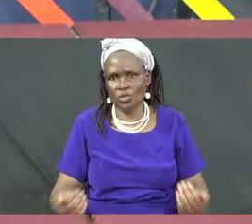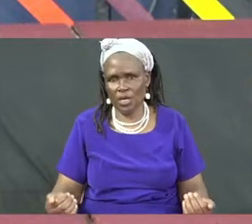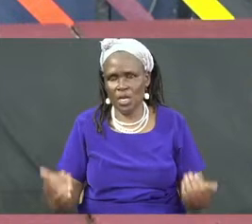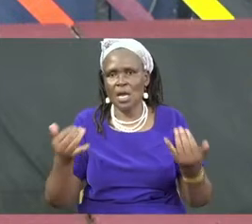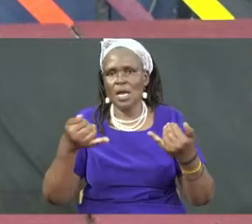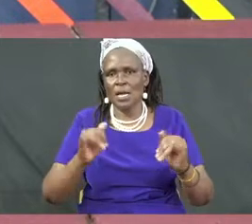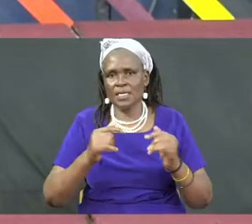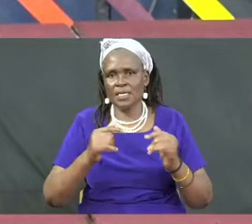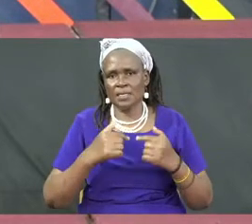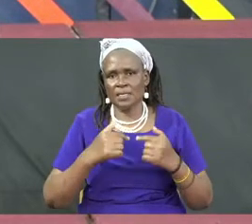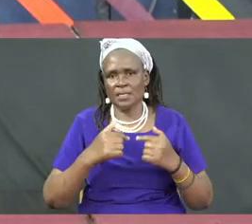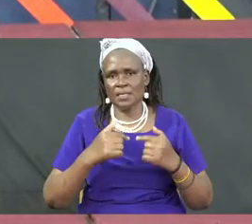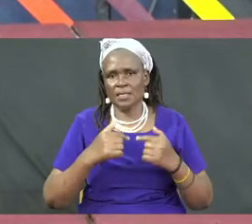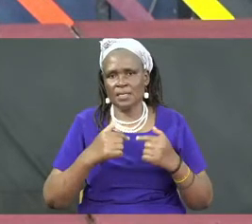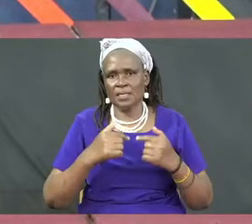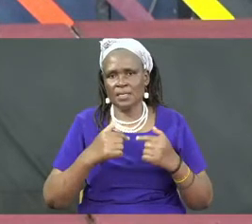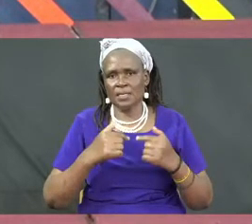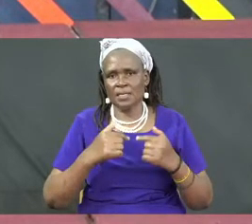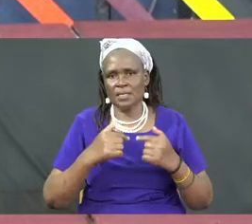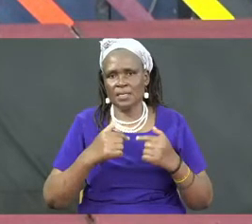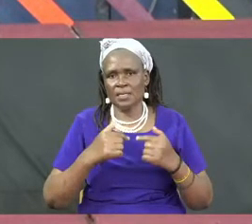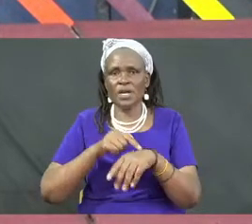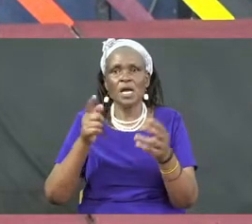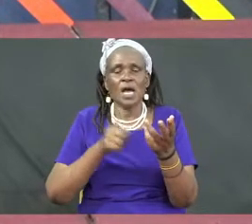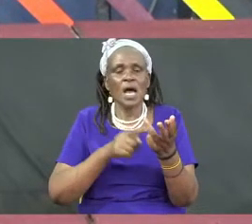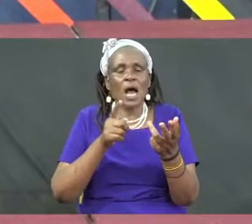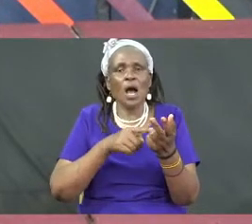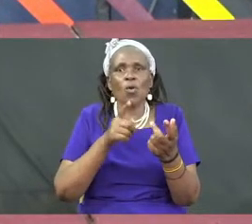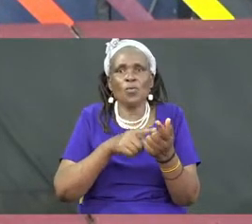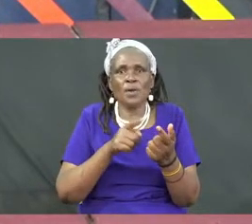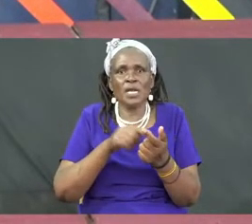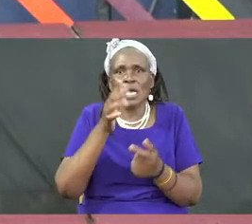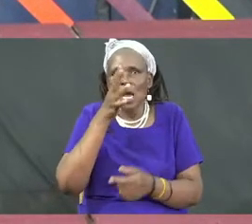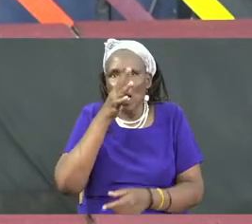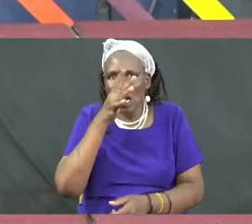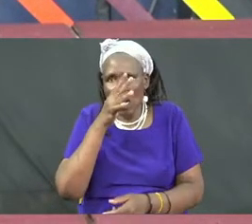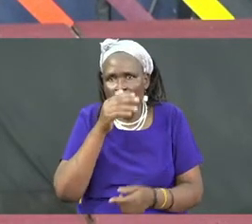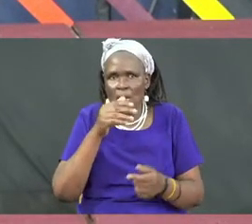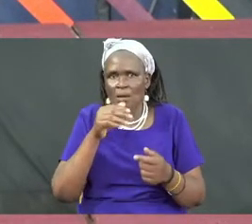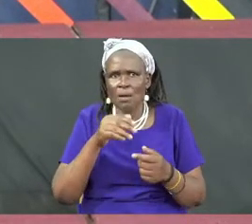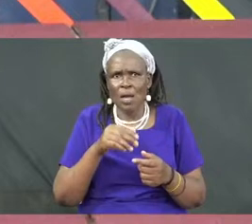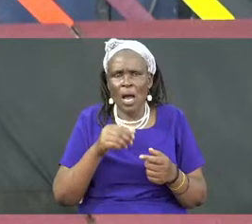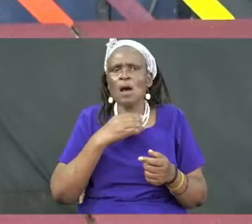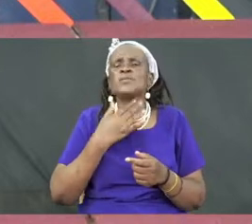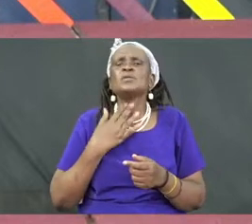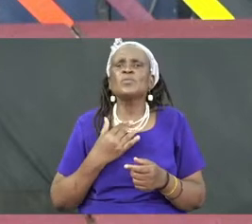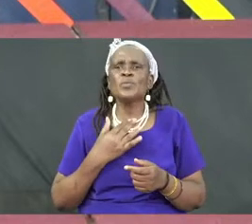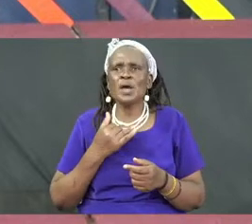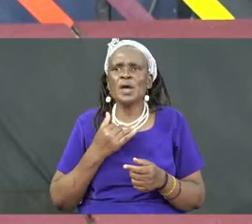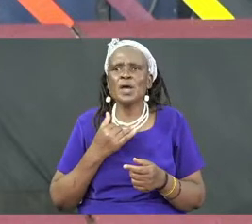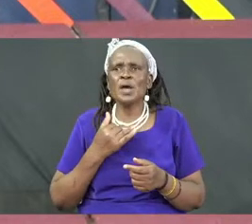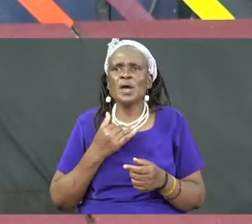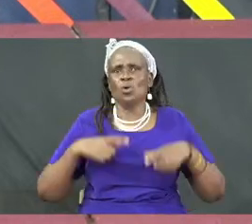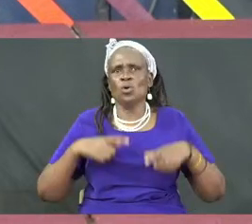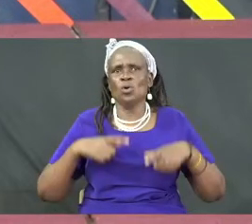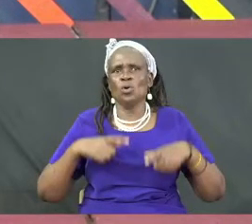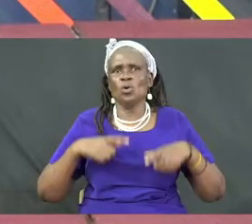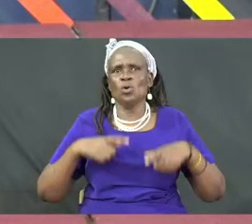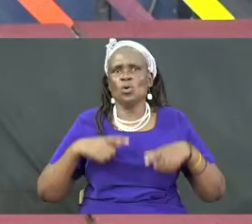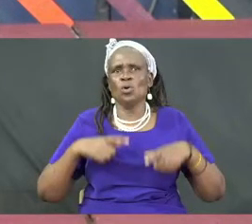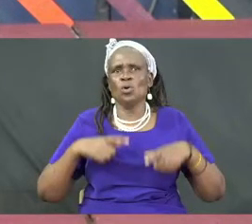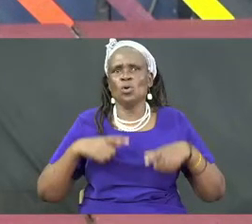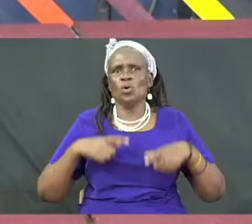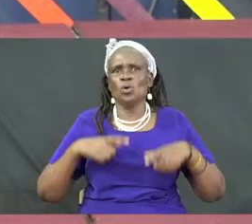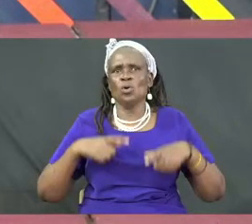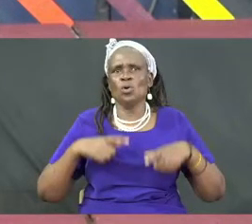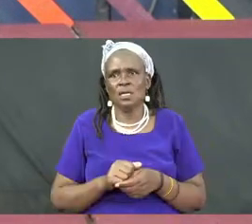me ask you for a moment. How many like to succeed? Let me see by a show of hands. All right. Now, how many like